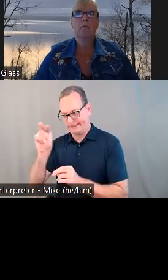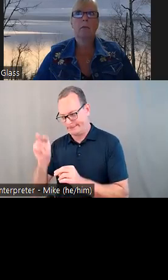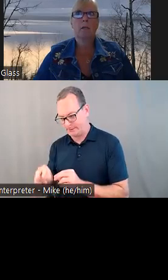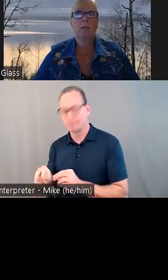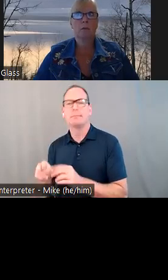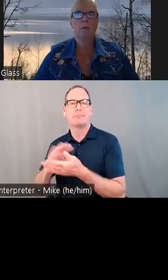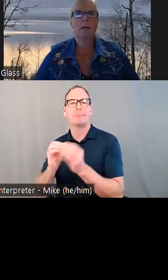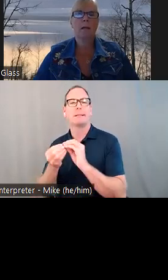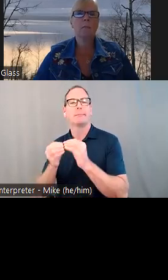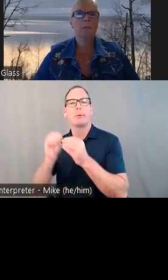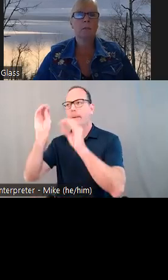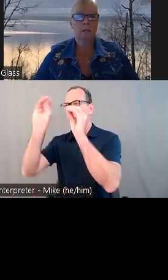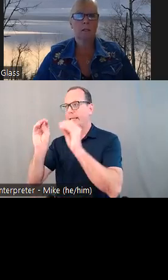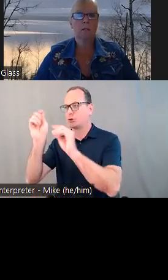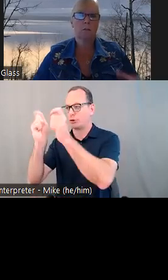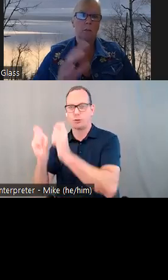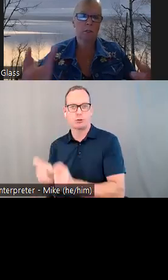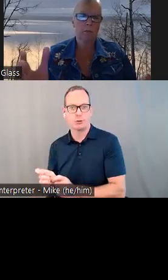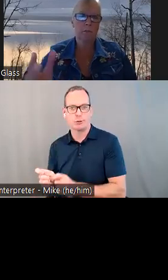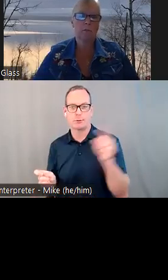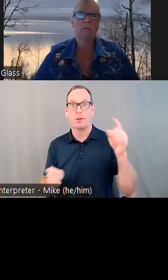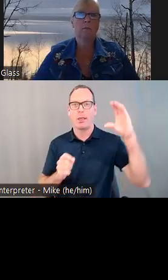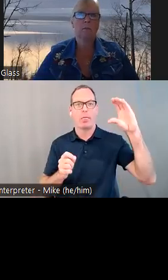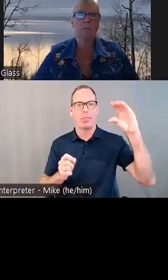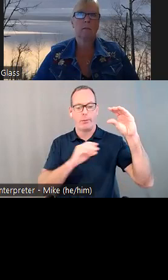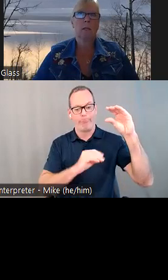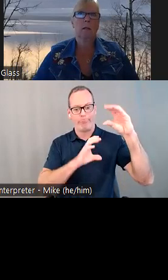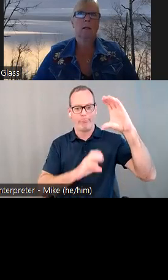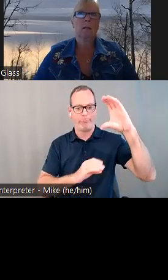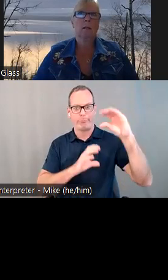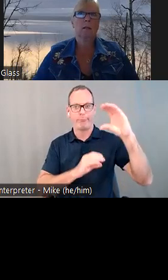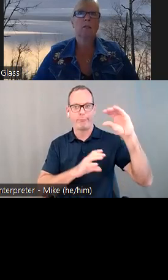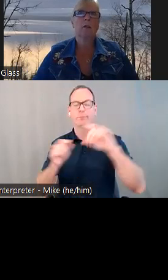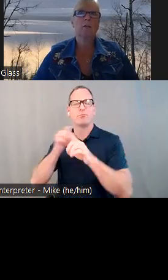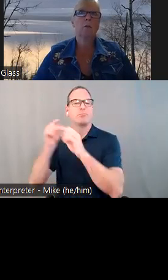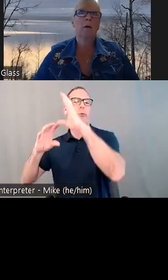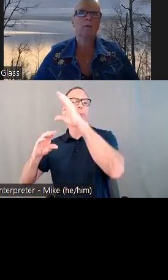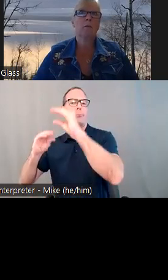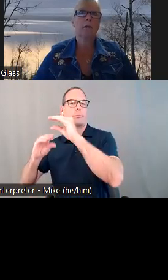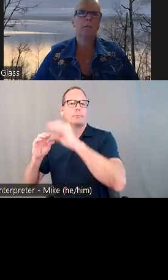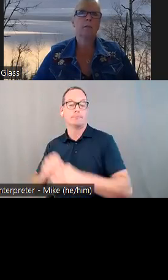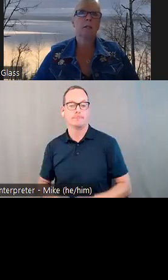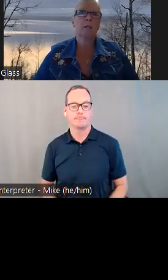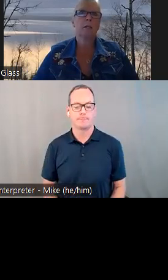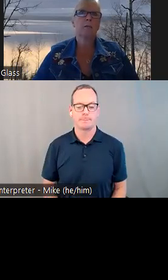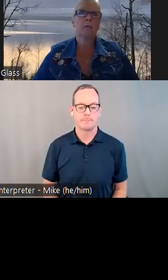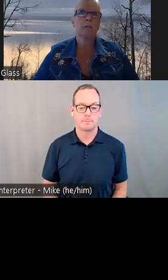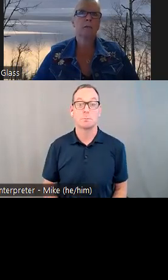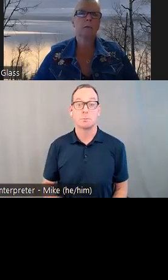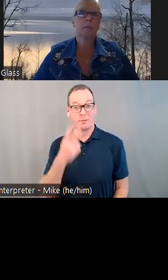the phase 2A percentages will shift. That's also why the 40%